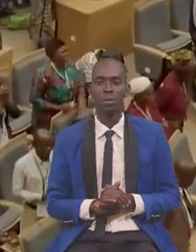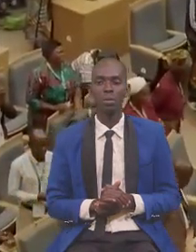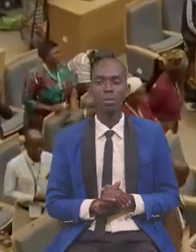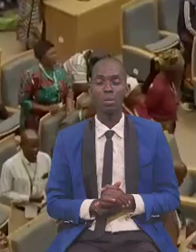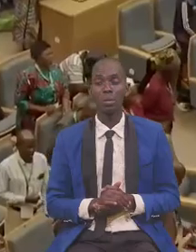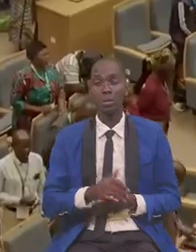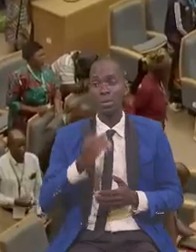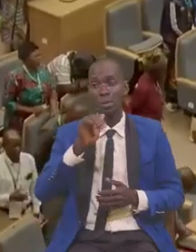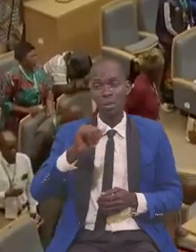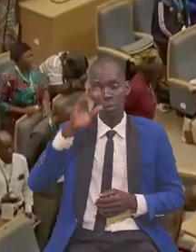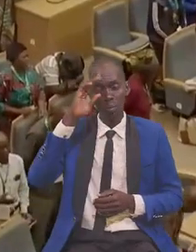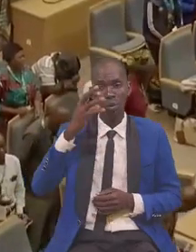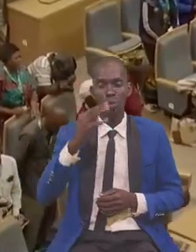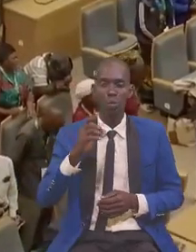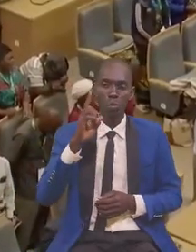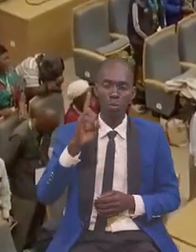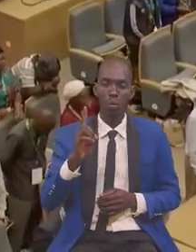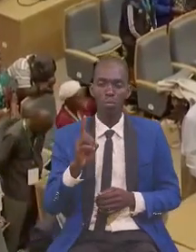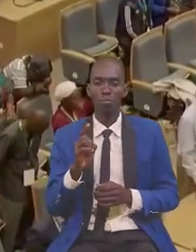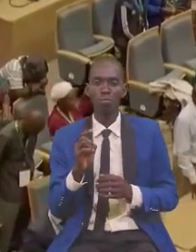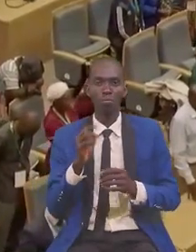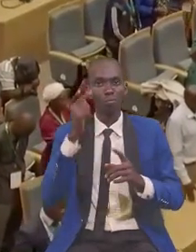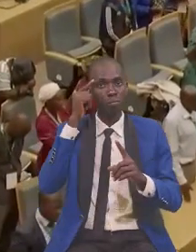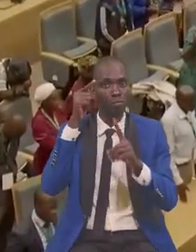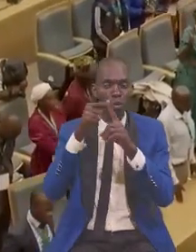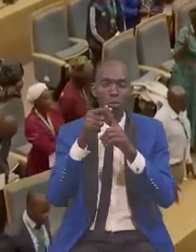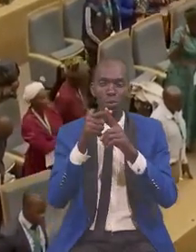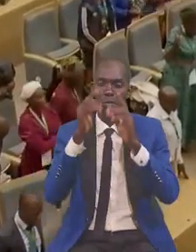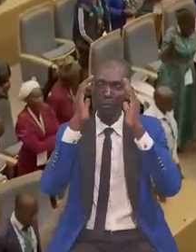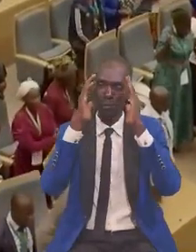A man of one pursuit. Focused.